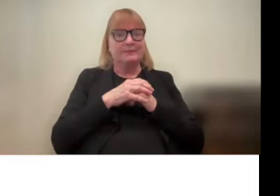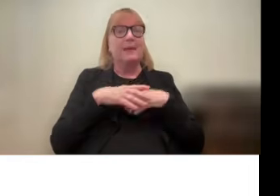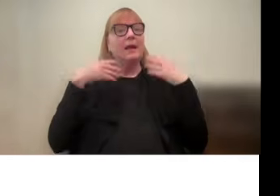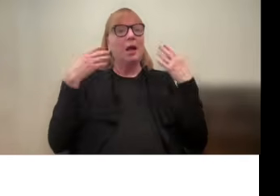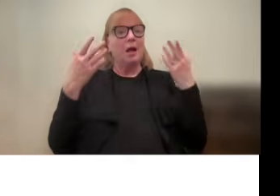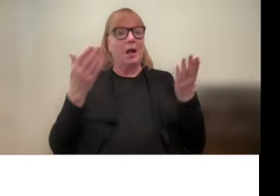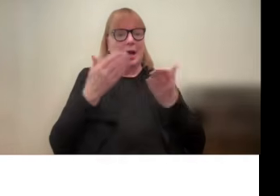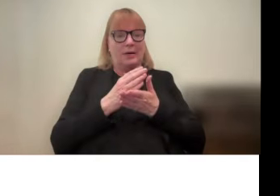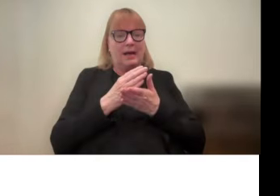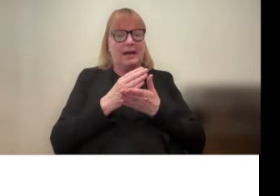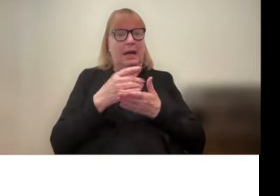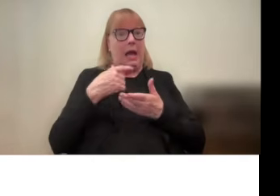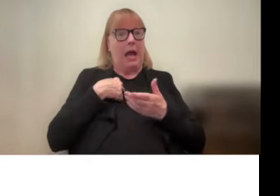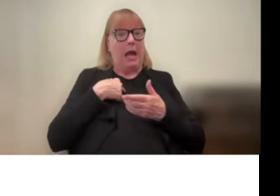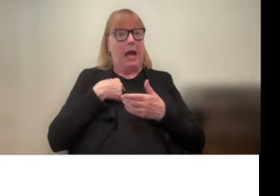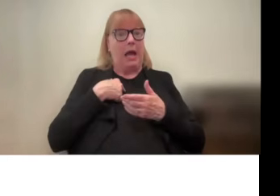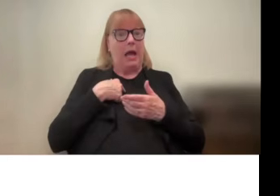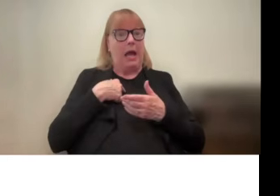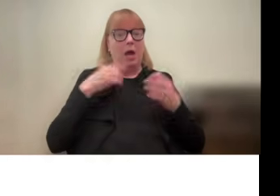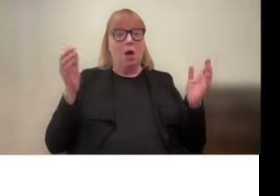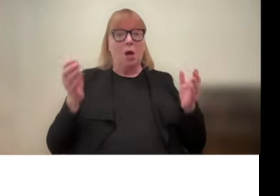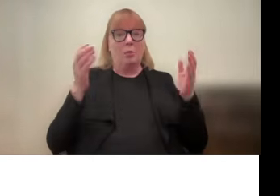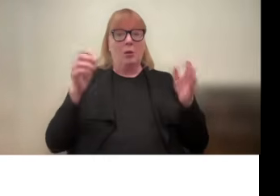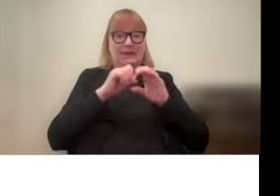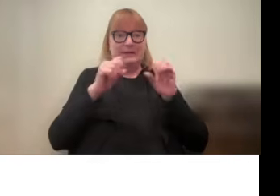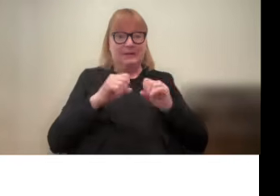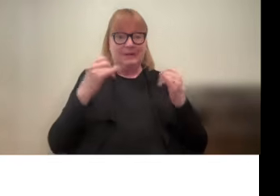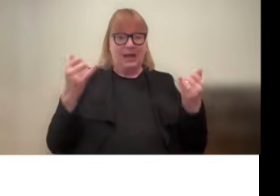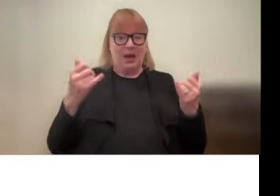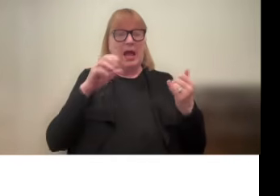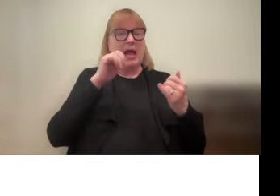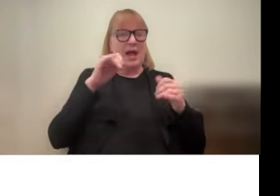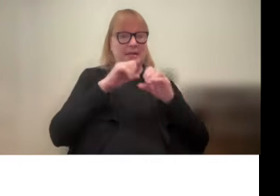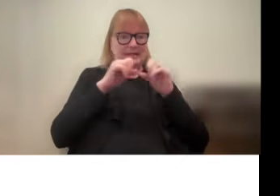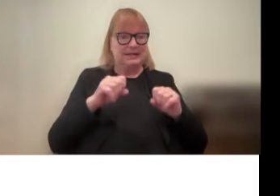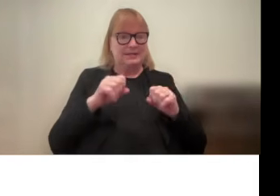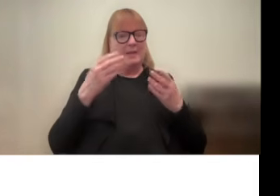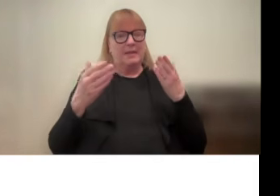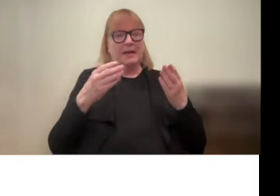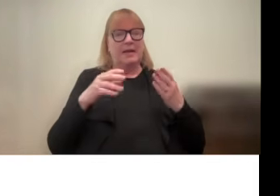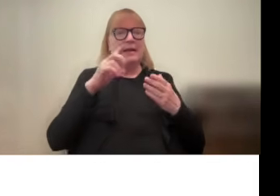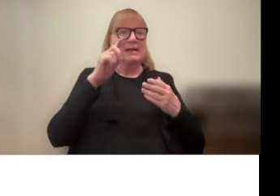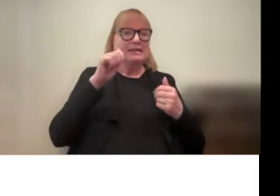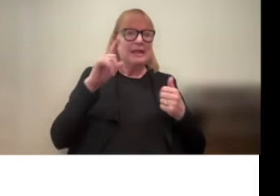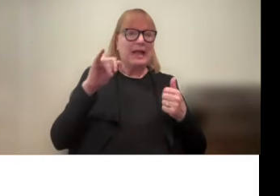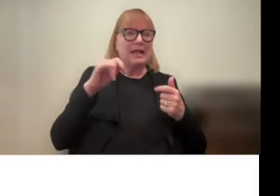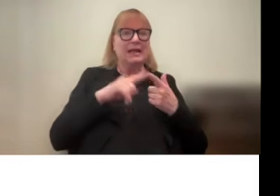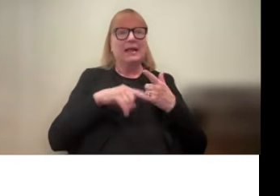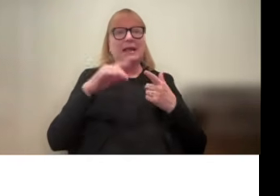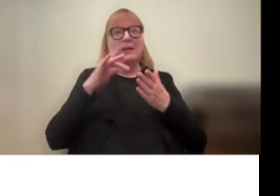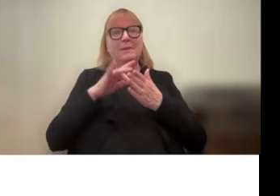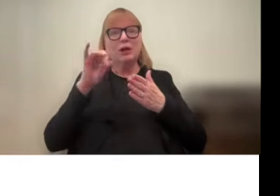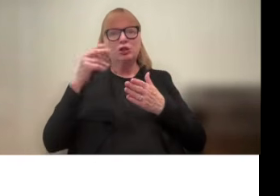All right, so if I were to prompt the system right now, an AI system, so that could be DALL-E or